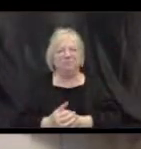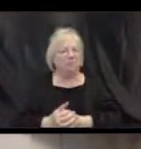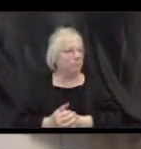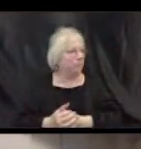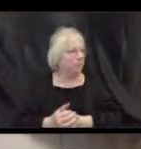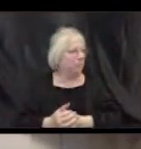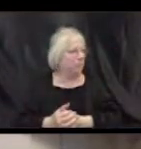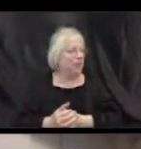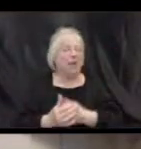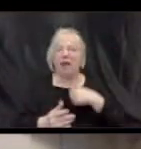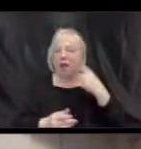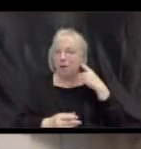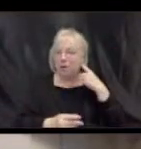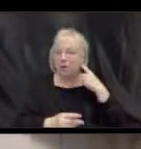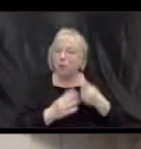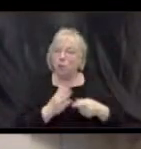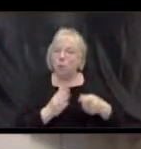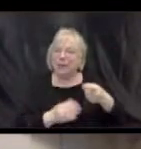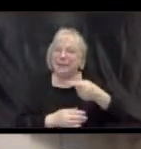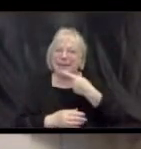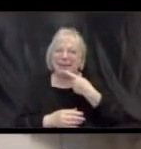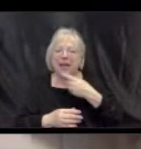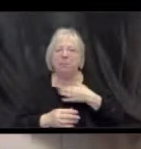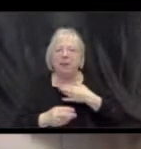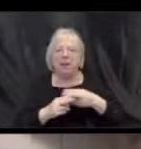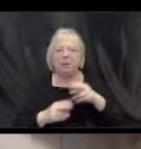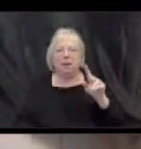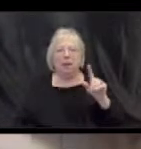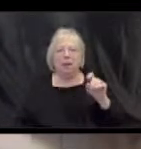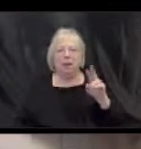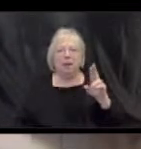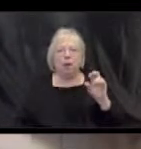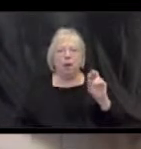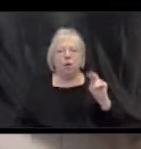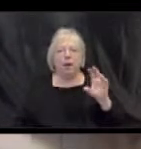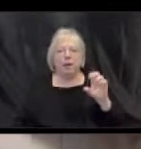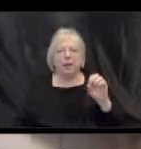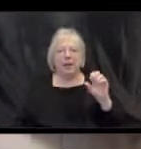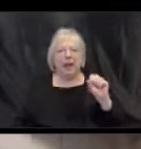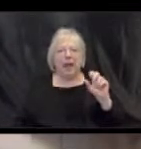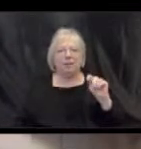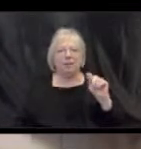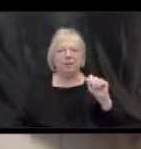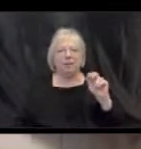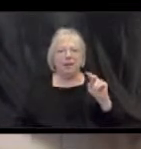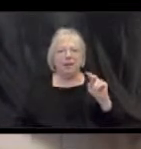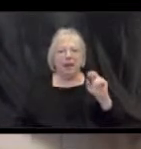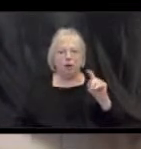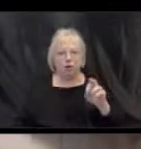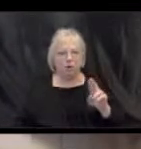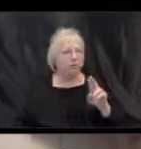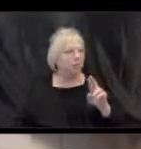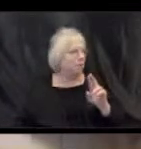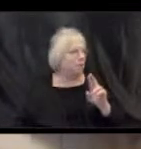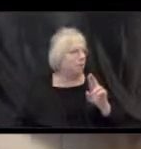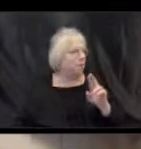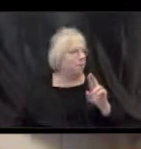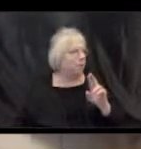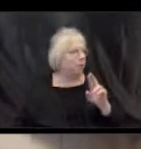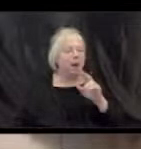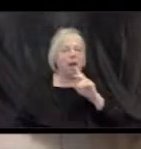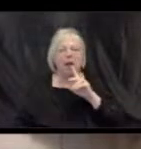I heard what he said, and my name is Nora Castaneda. I'm talking in behalf